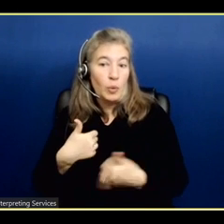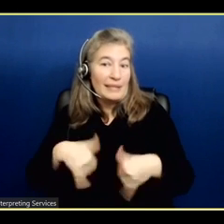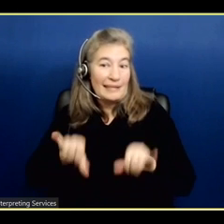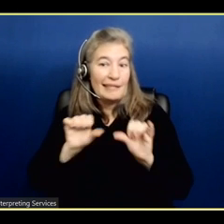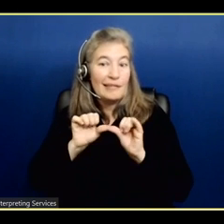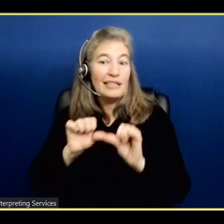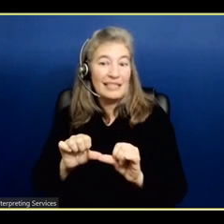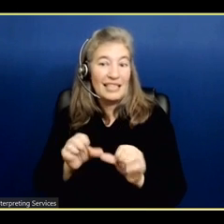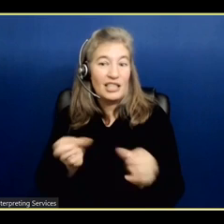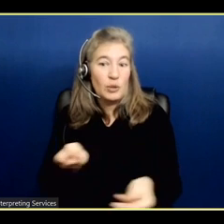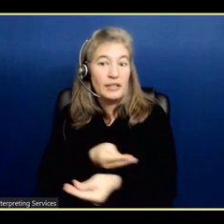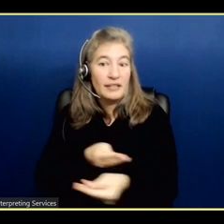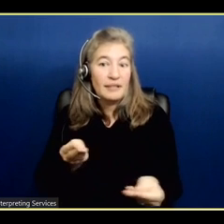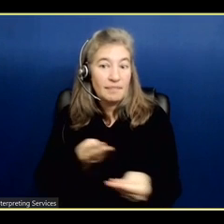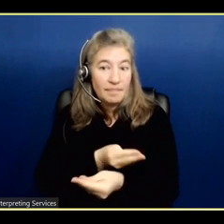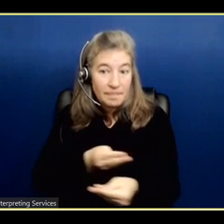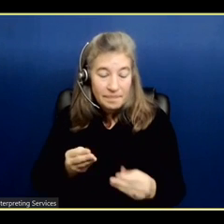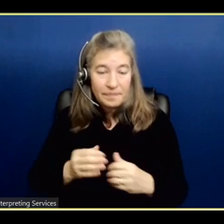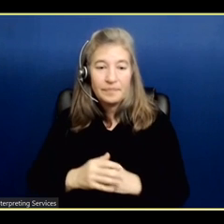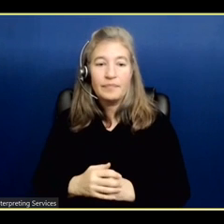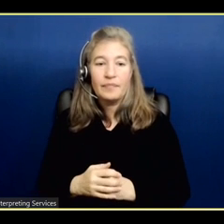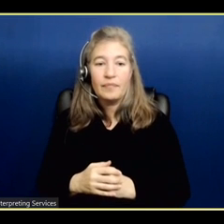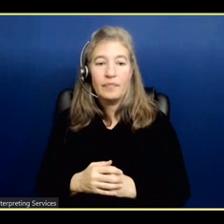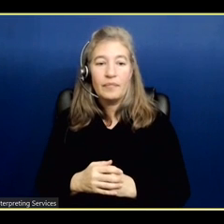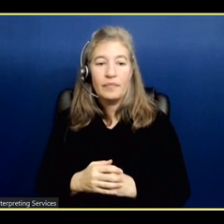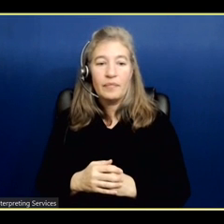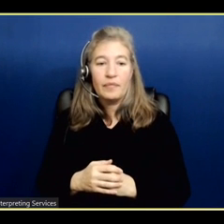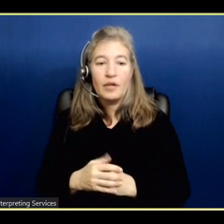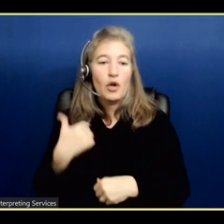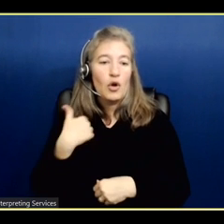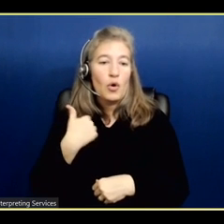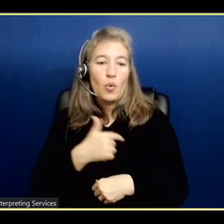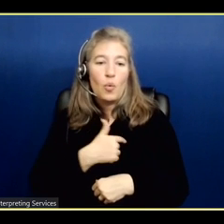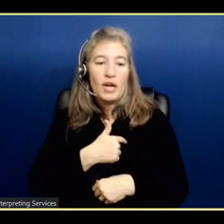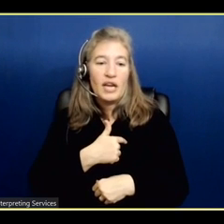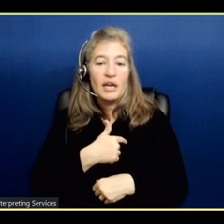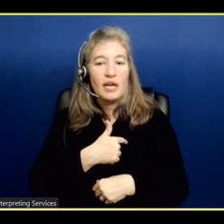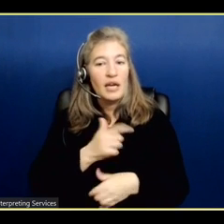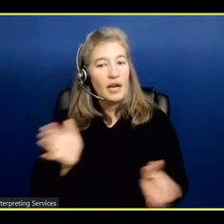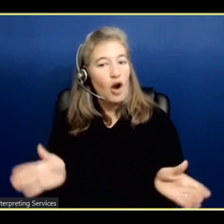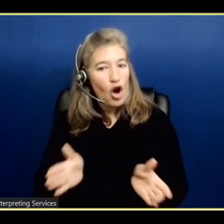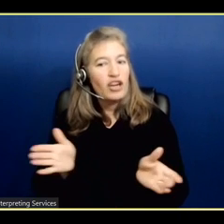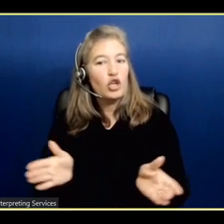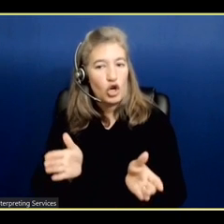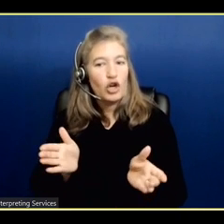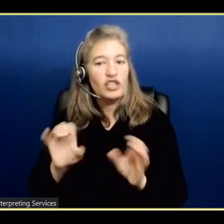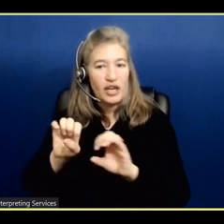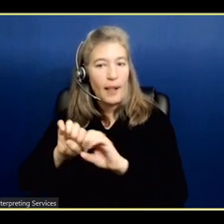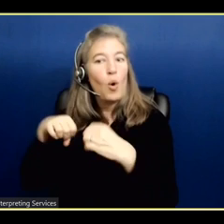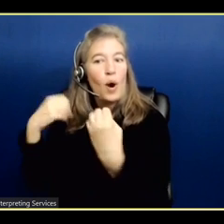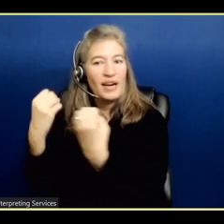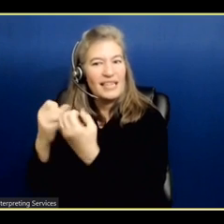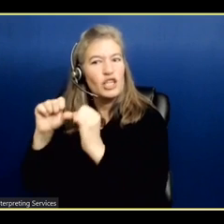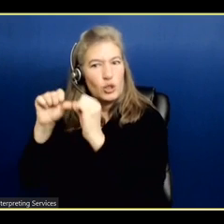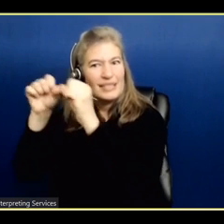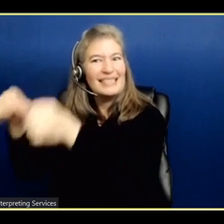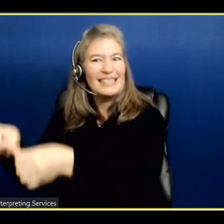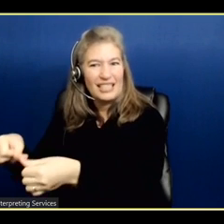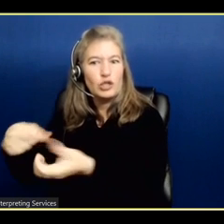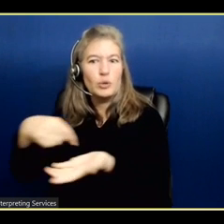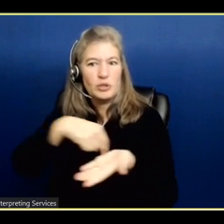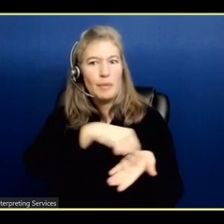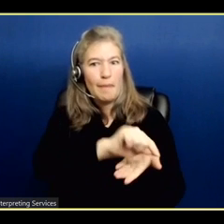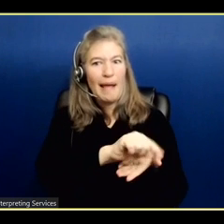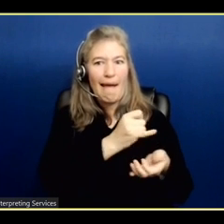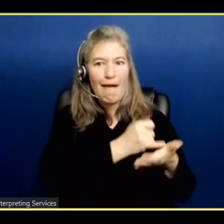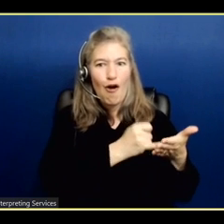those organizations to find other ways to get money into the hands of artists right now. For example, can you reimburse now for travel expenses that artists have already